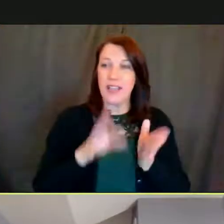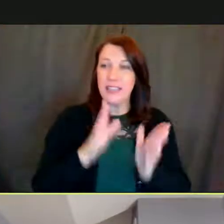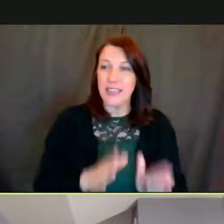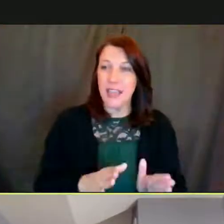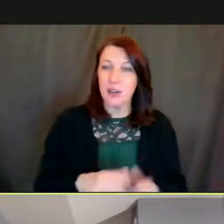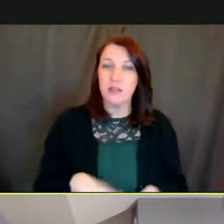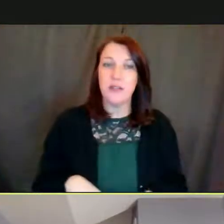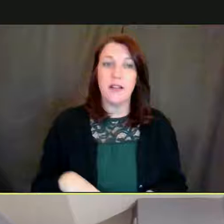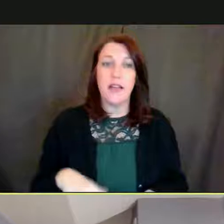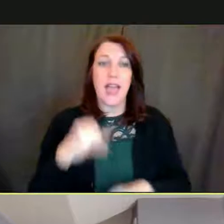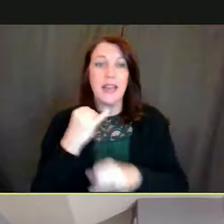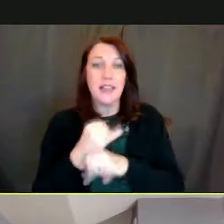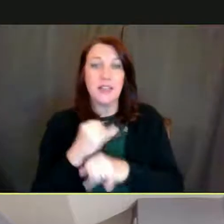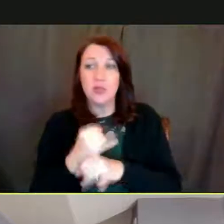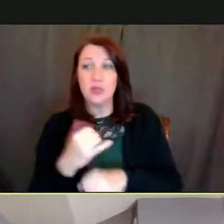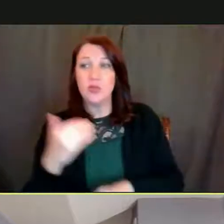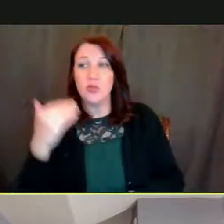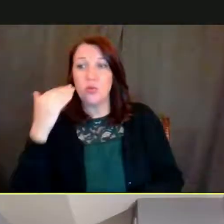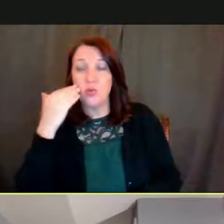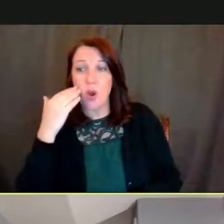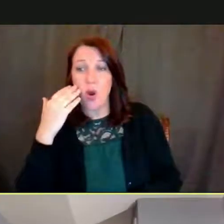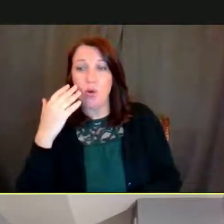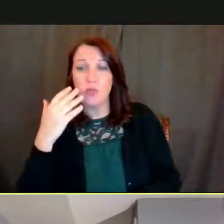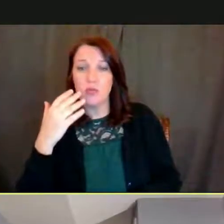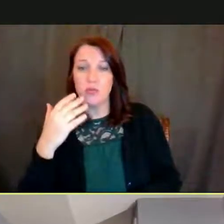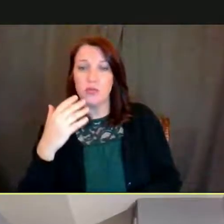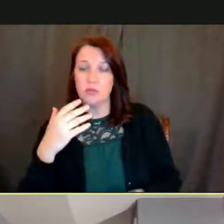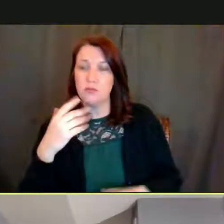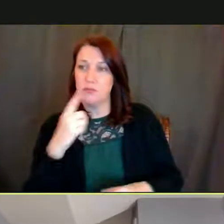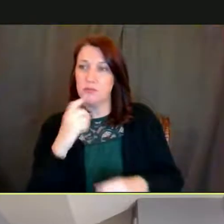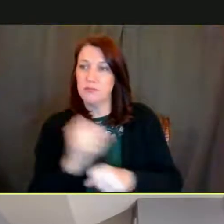also institutions to sort of successfully implement the policy.